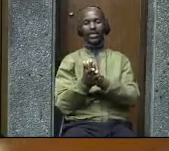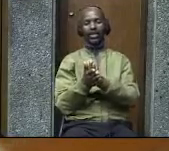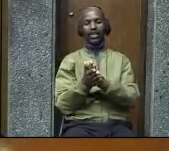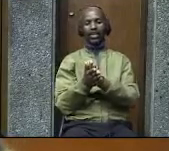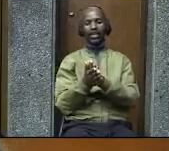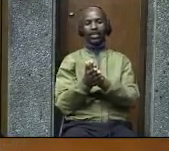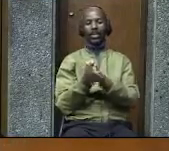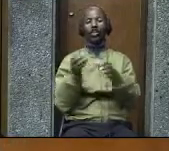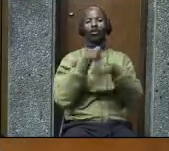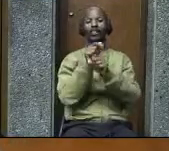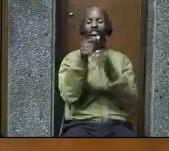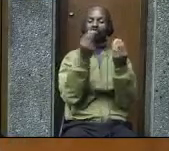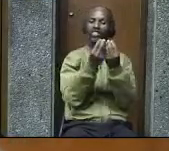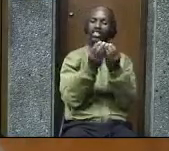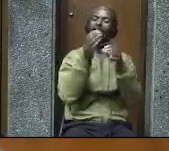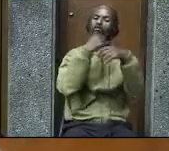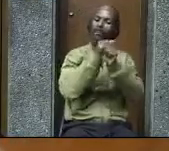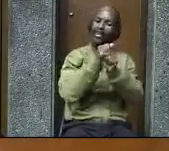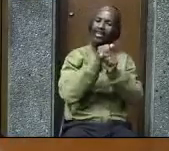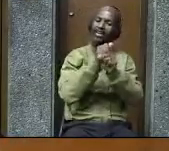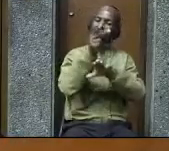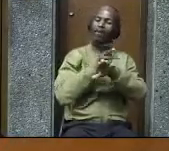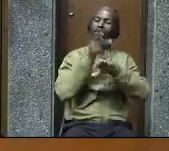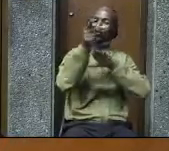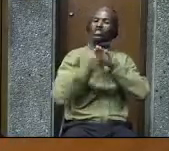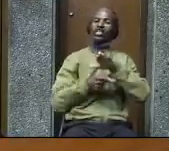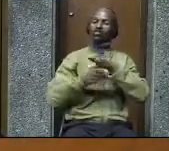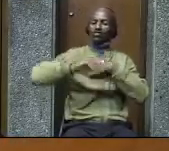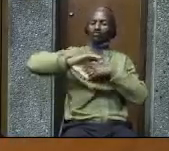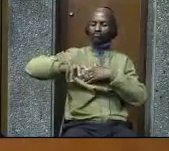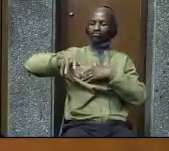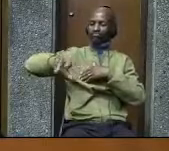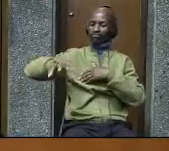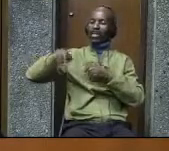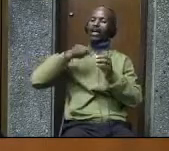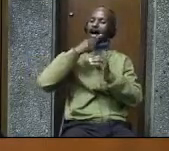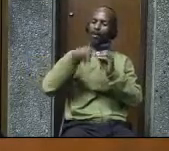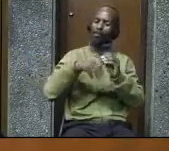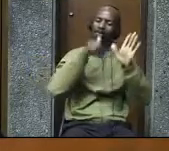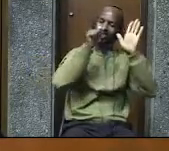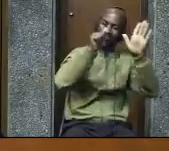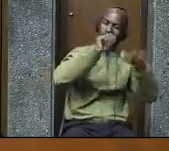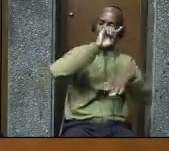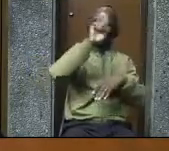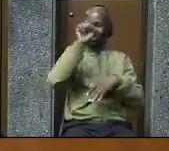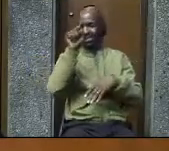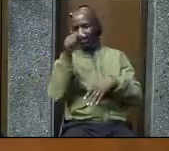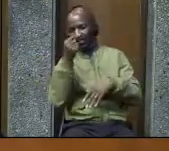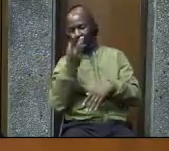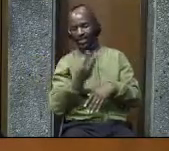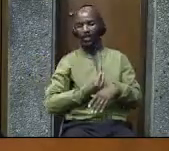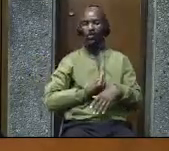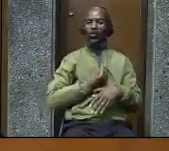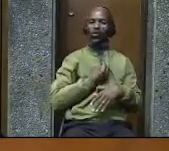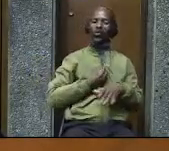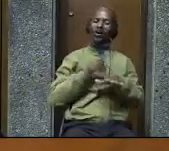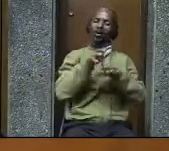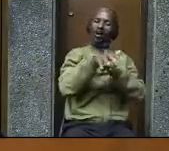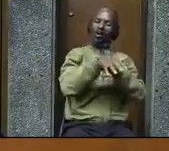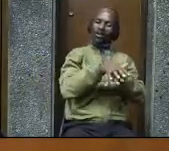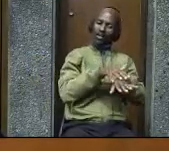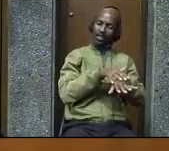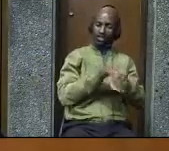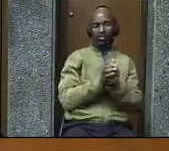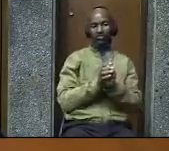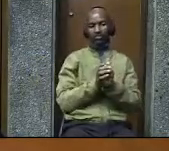he reproduced this thing, and then he make it a project for the province. About 6,000 youth agriculture or